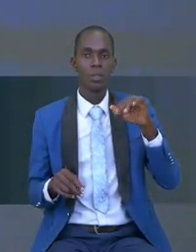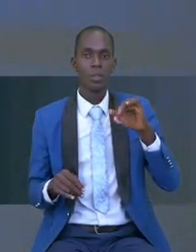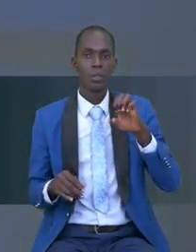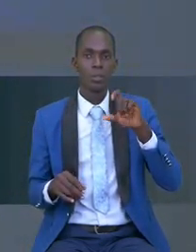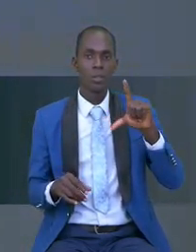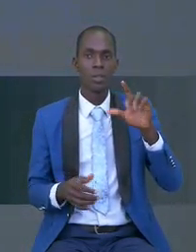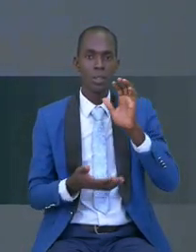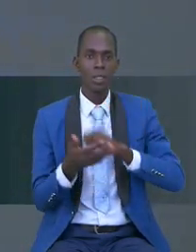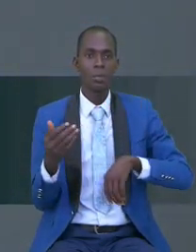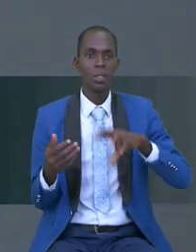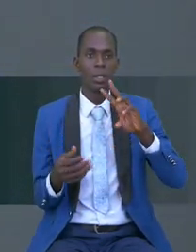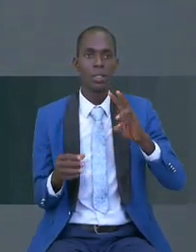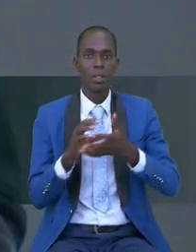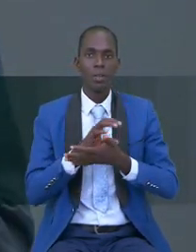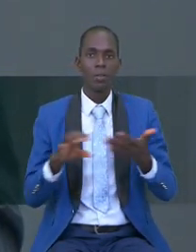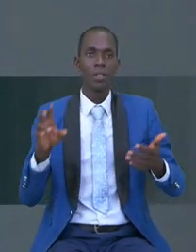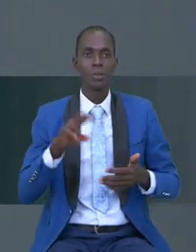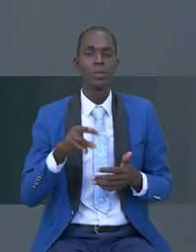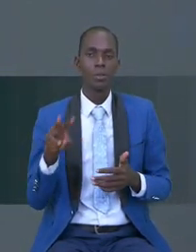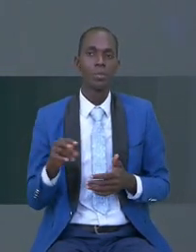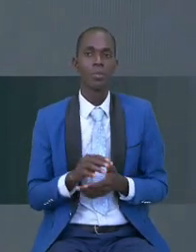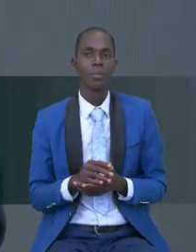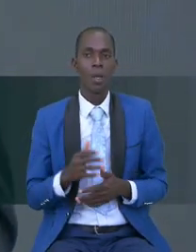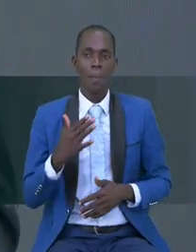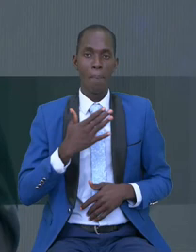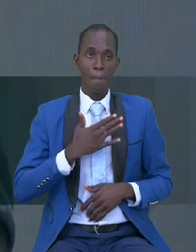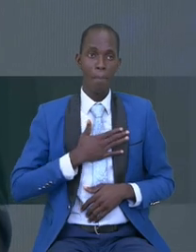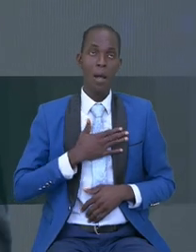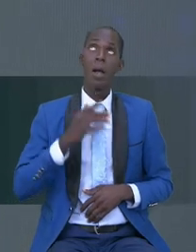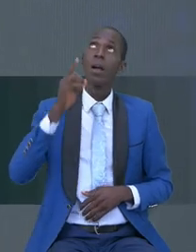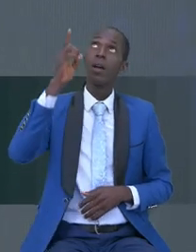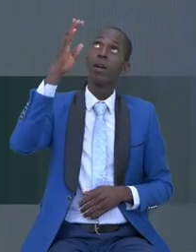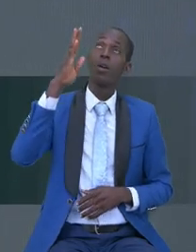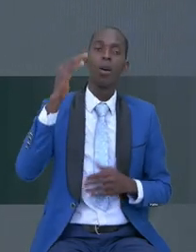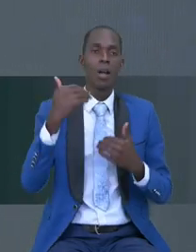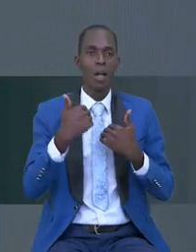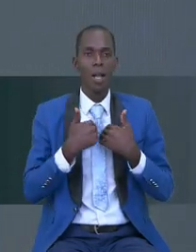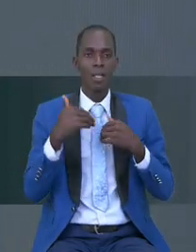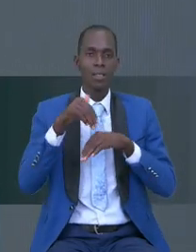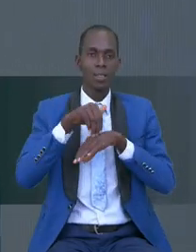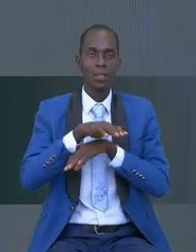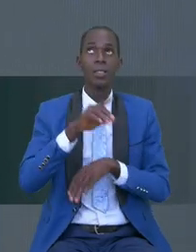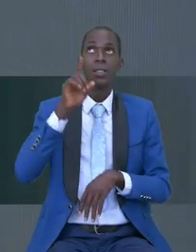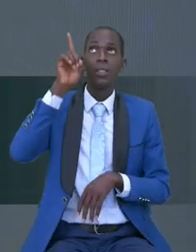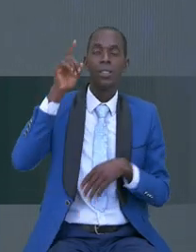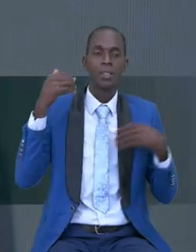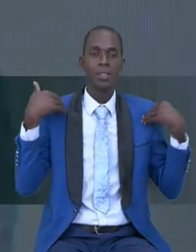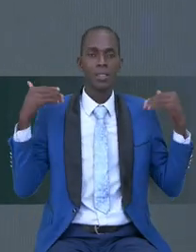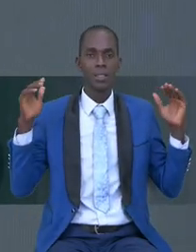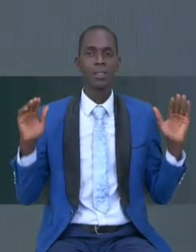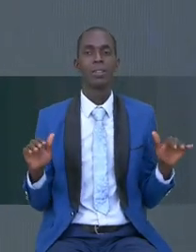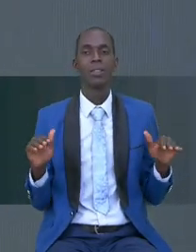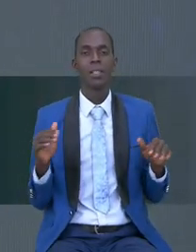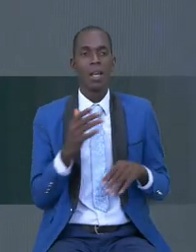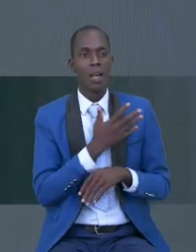chapter 6, reading from verse 22. My God has sent his angel